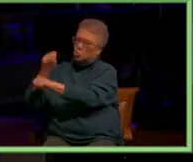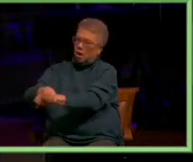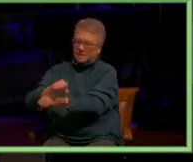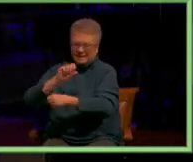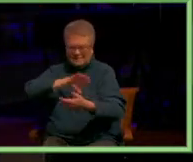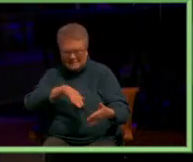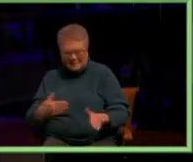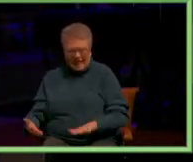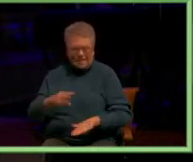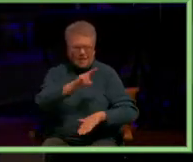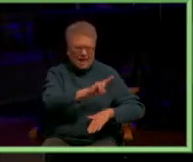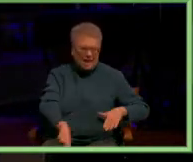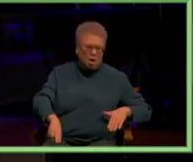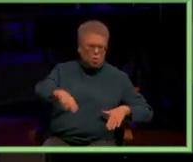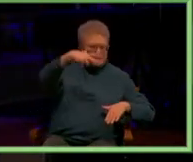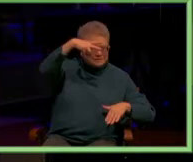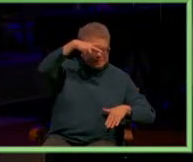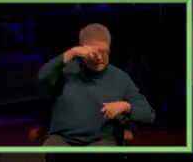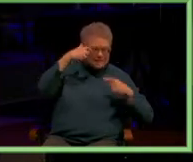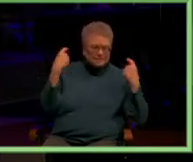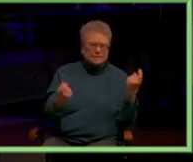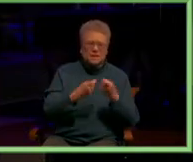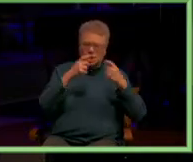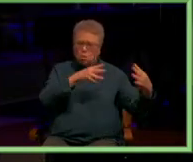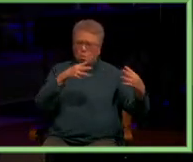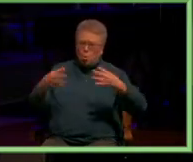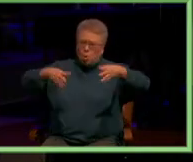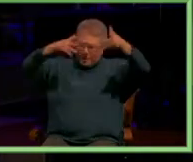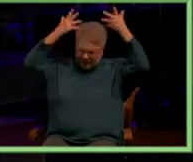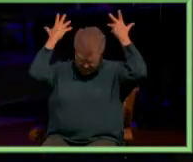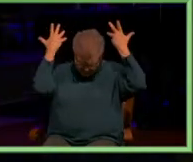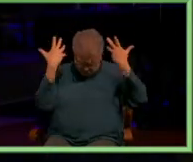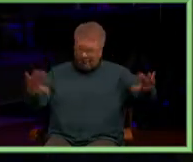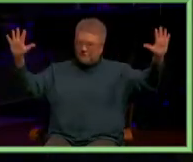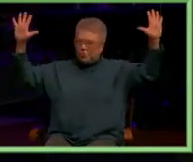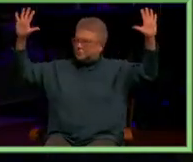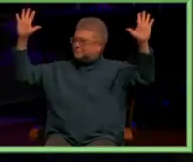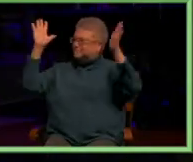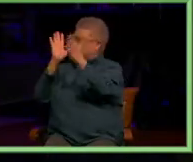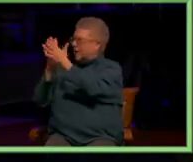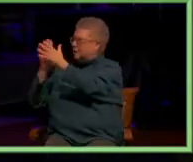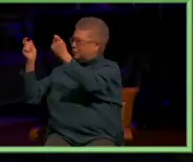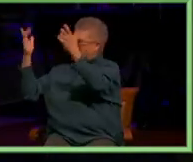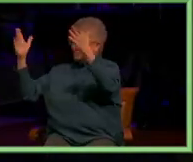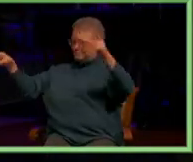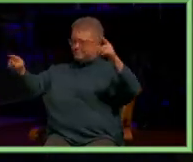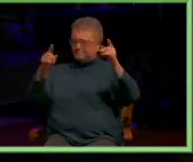Satan, and sin. And the war is over.